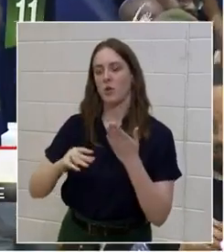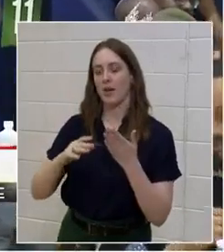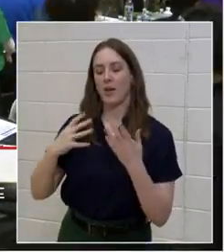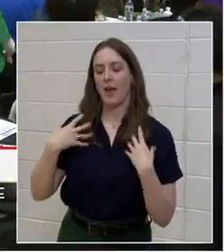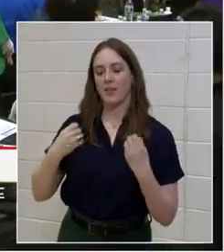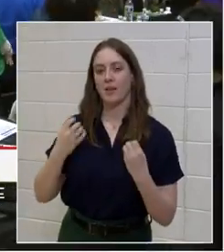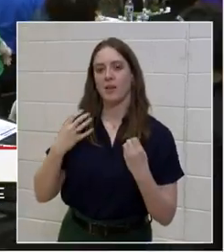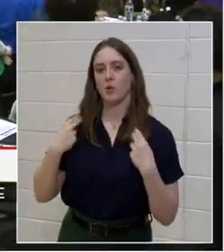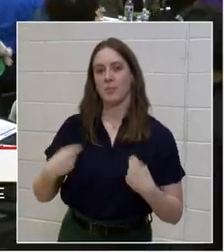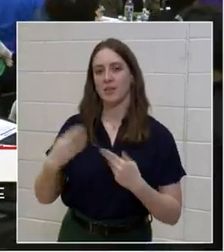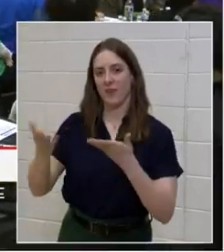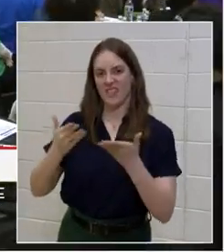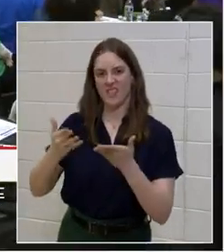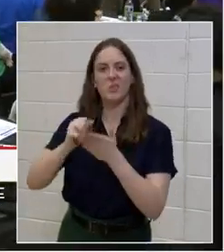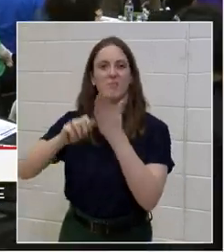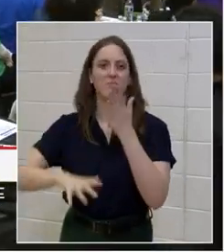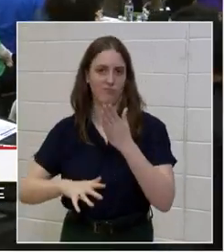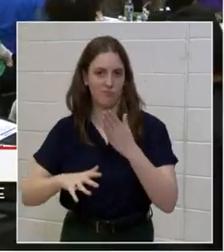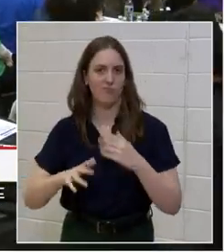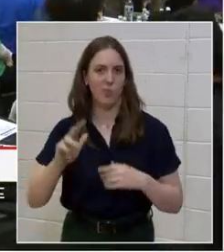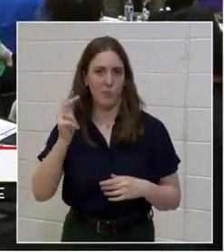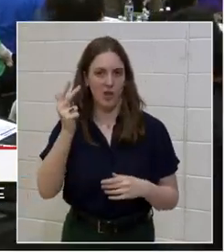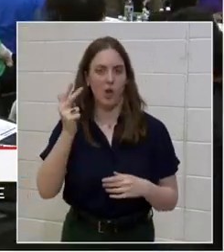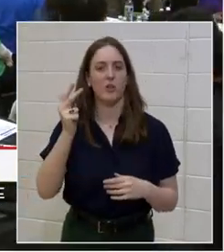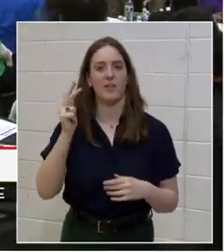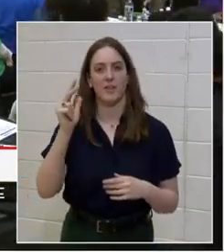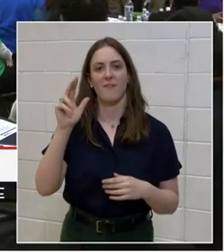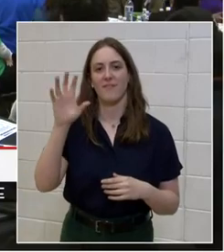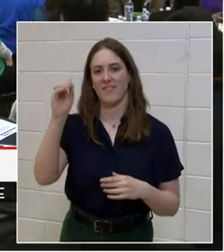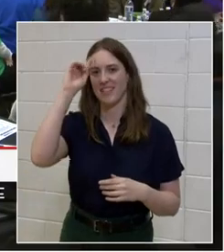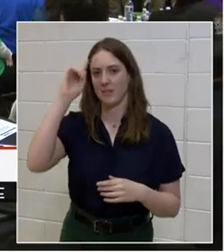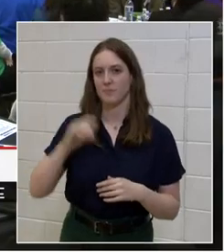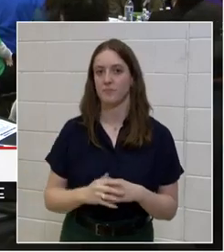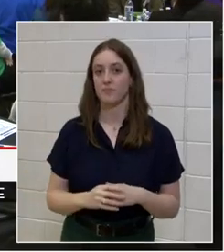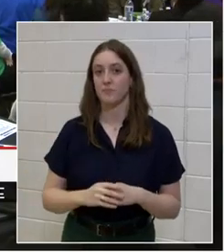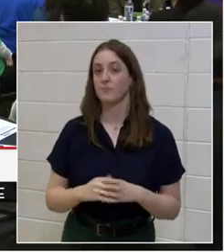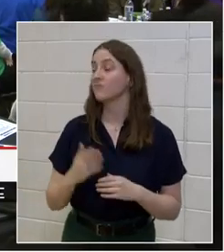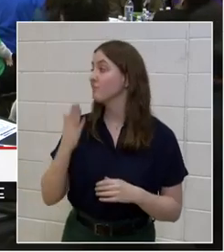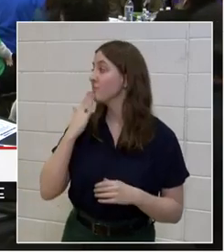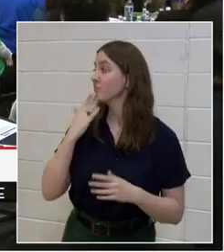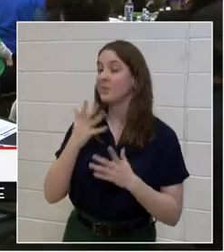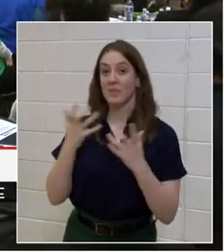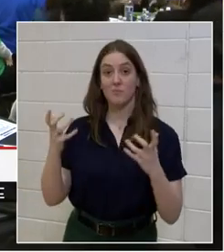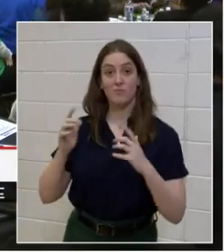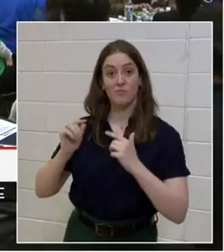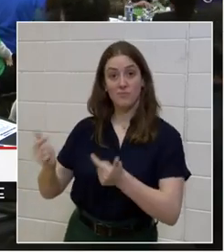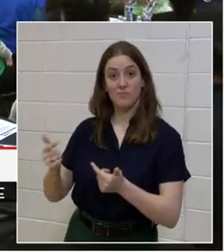Thank you very much. Mayor Bowser? Mayor?